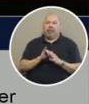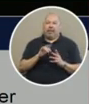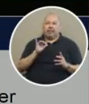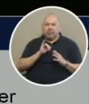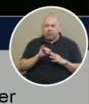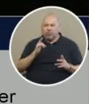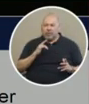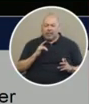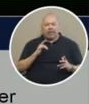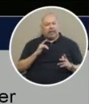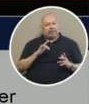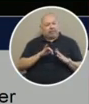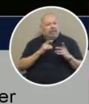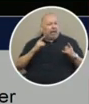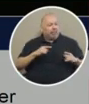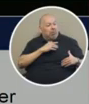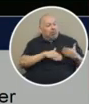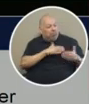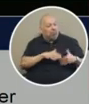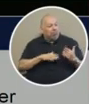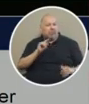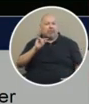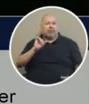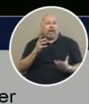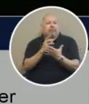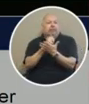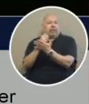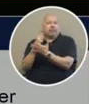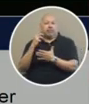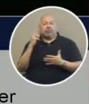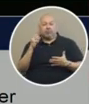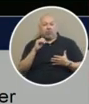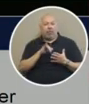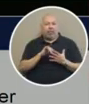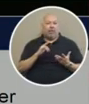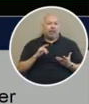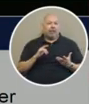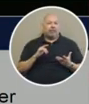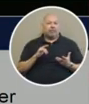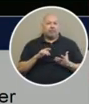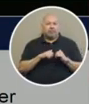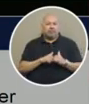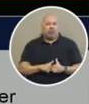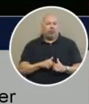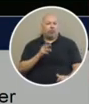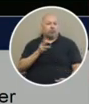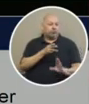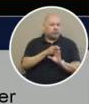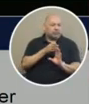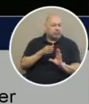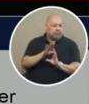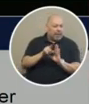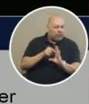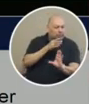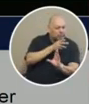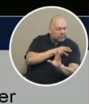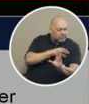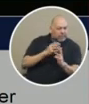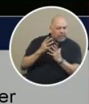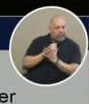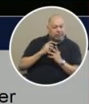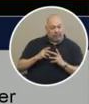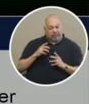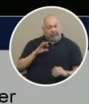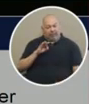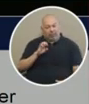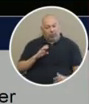the cyclical nature of property tax collections. And that's falling in line with historical collections. Typically, by the